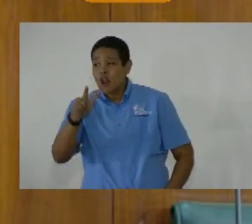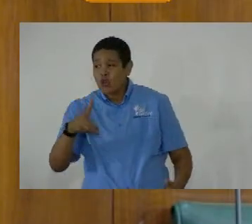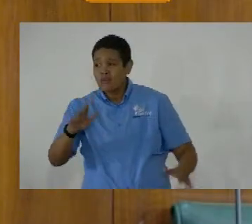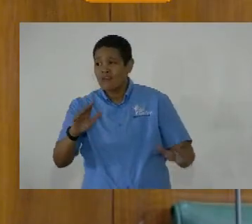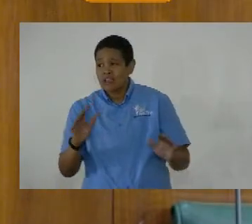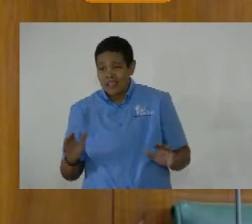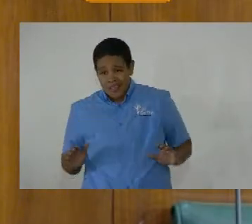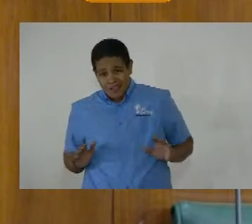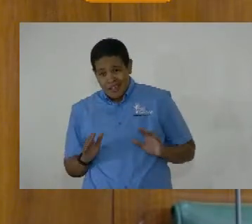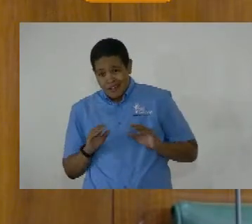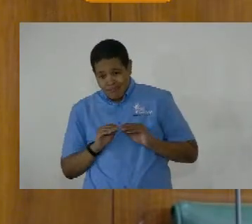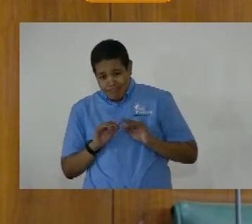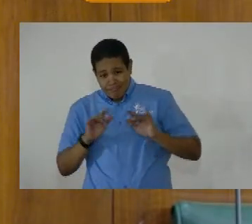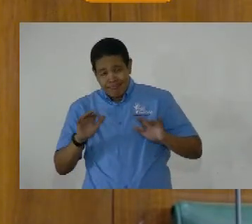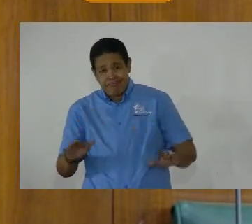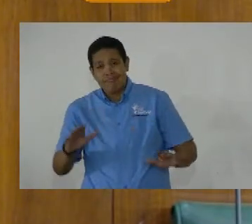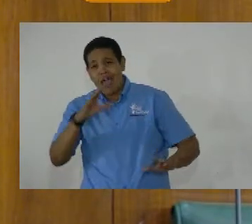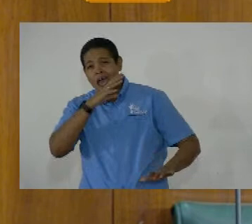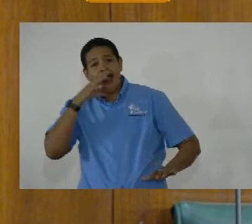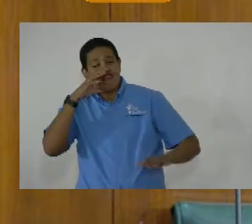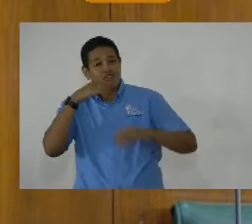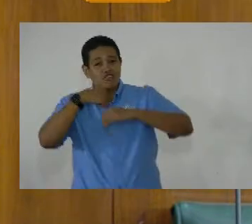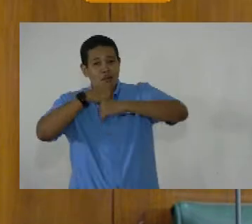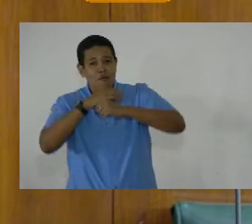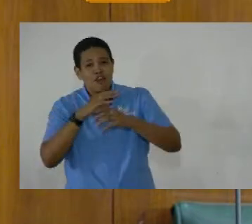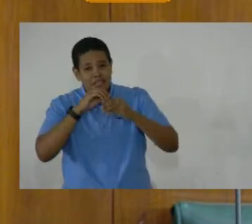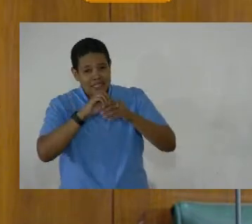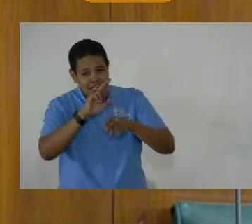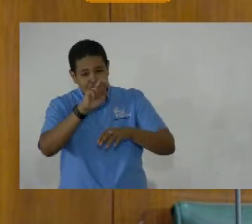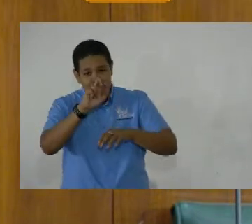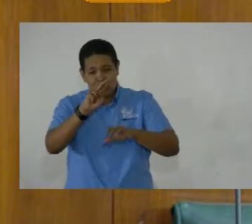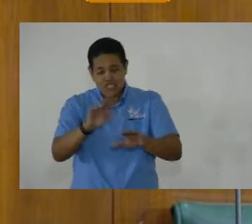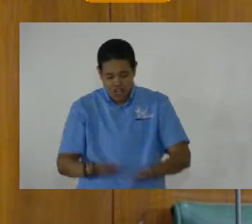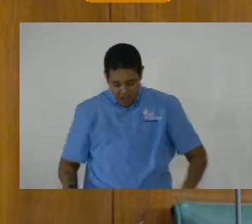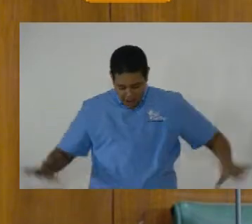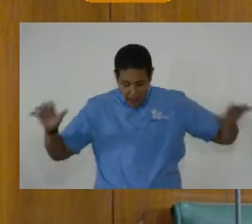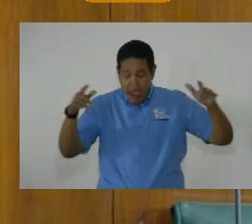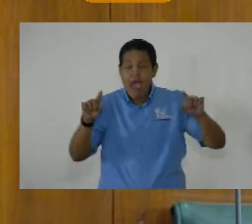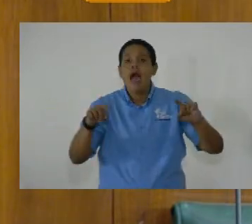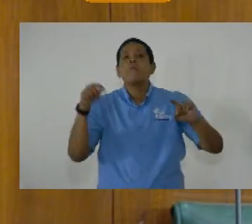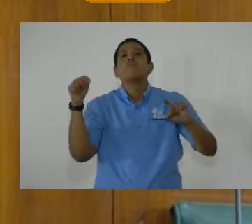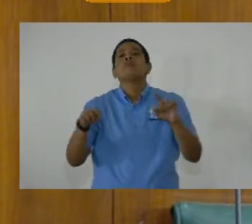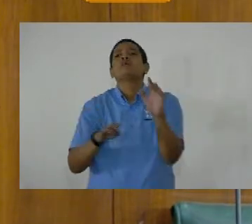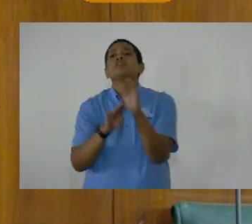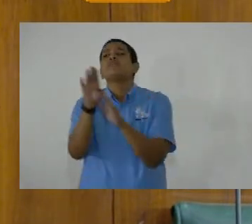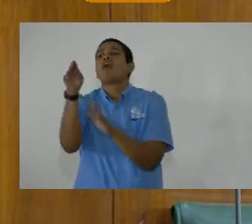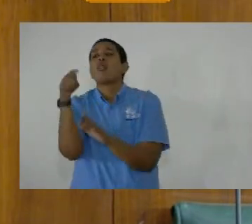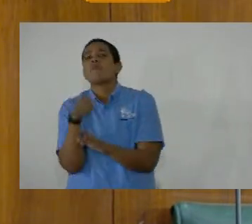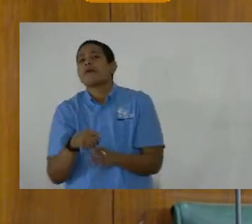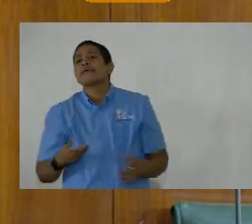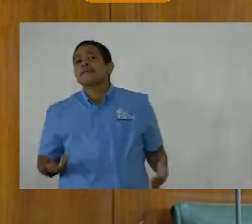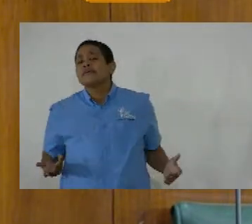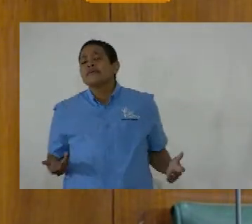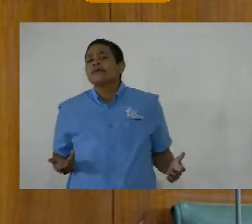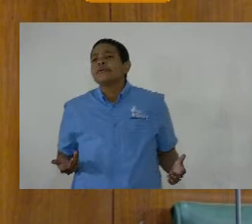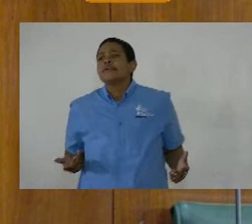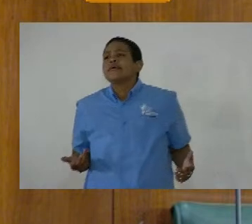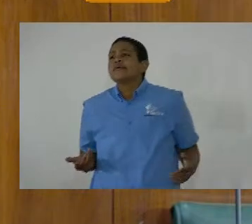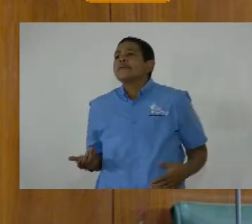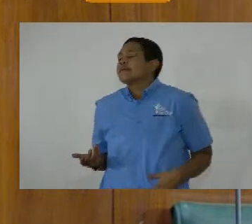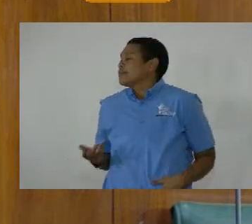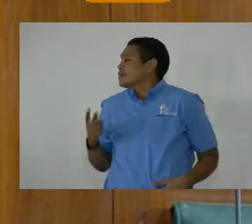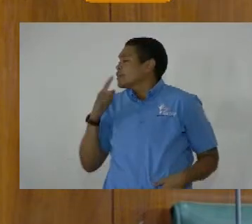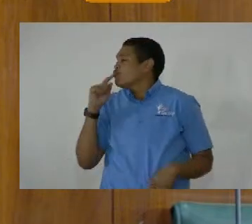of agricultural products within the region. This development, Madam Speaker, is